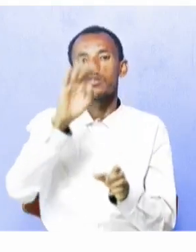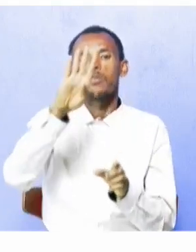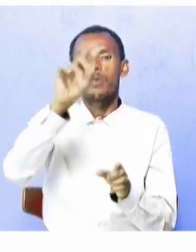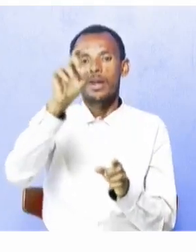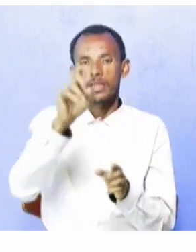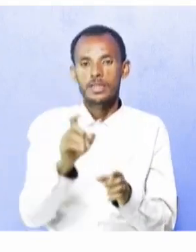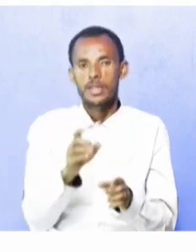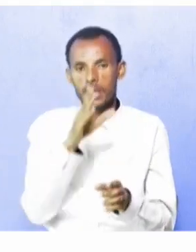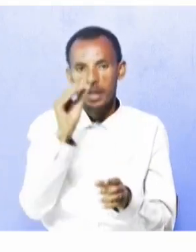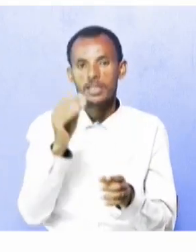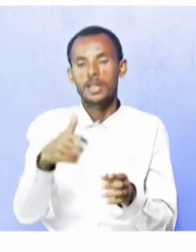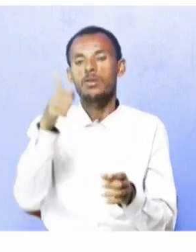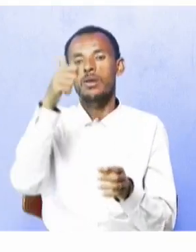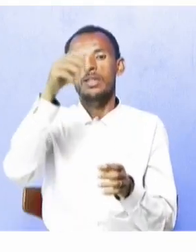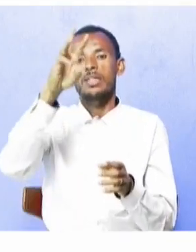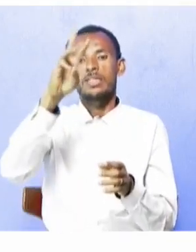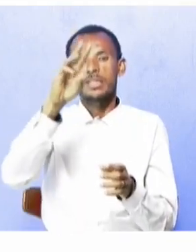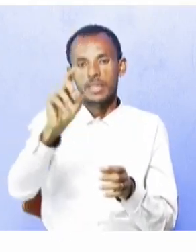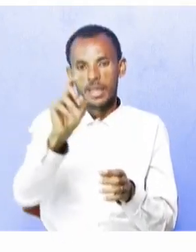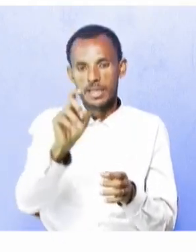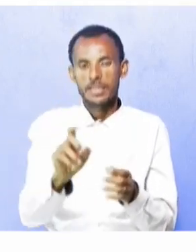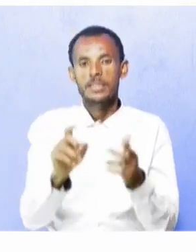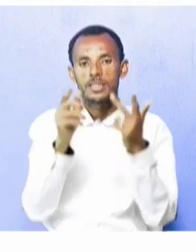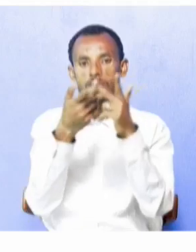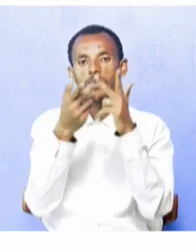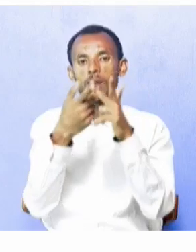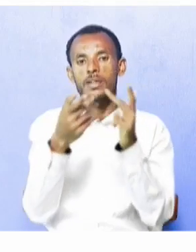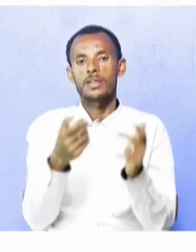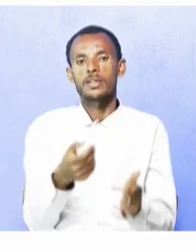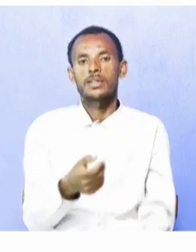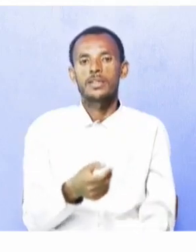other one is 6x, say the third one is